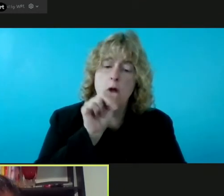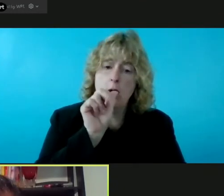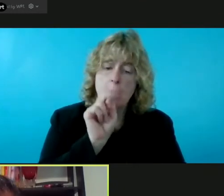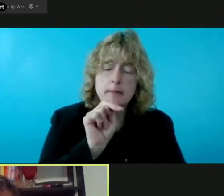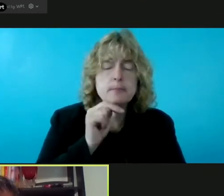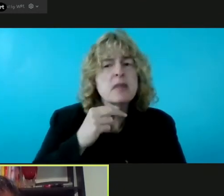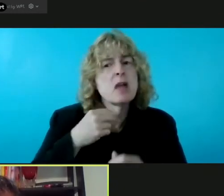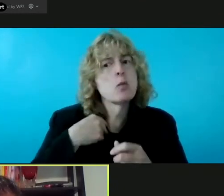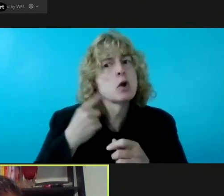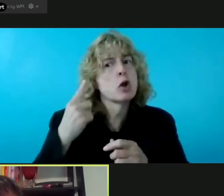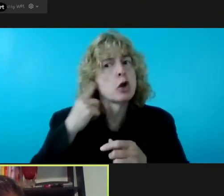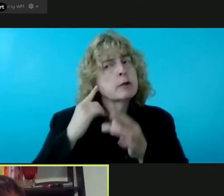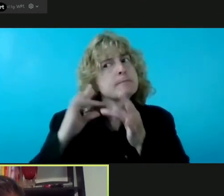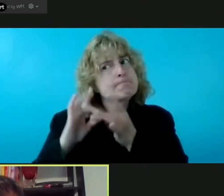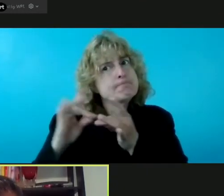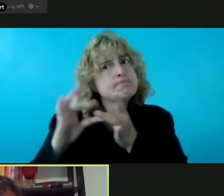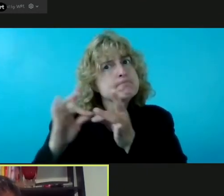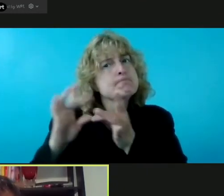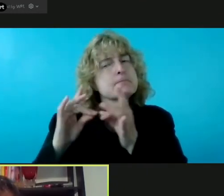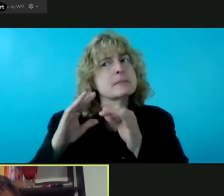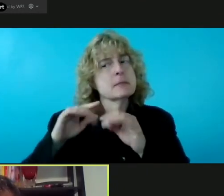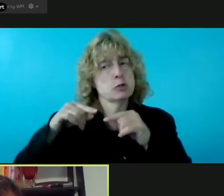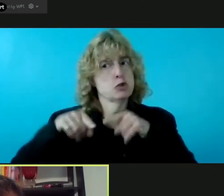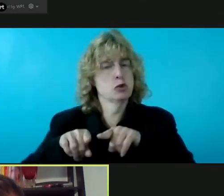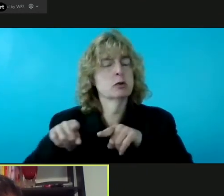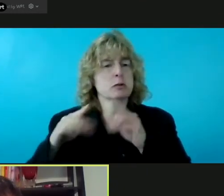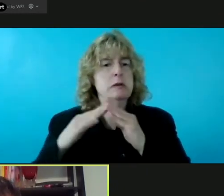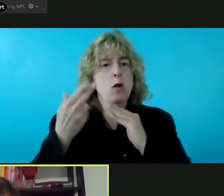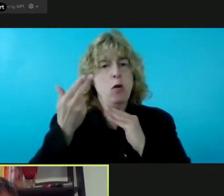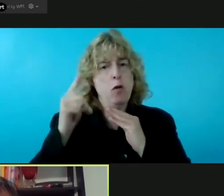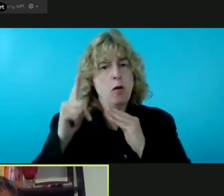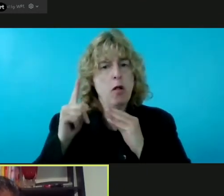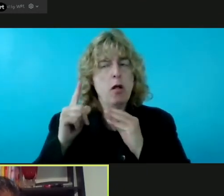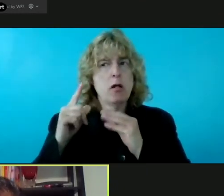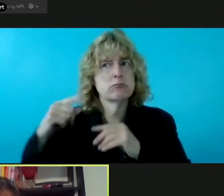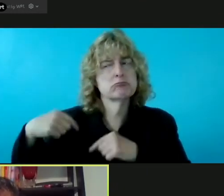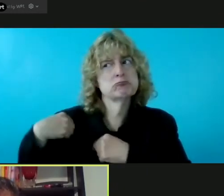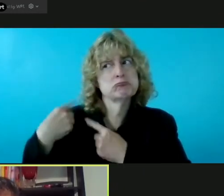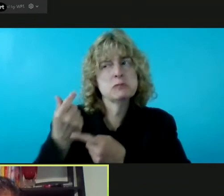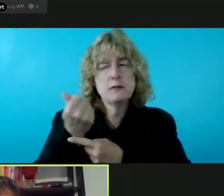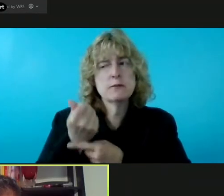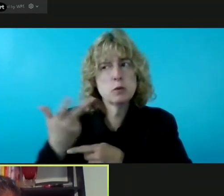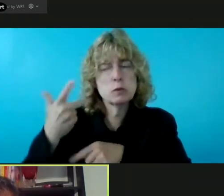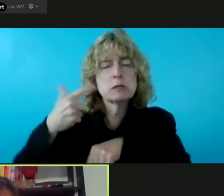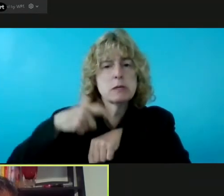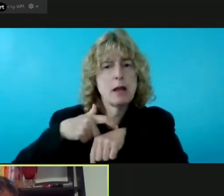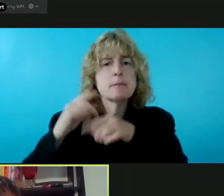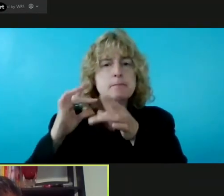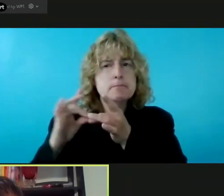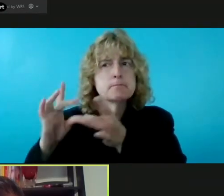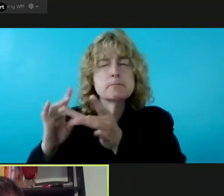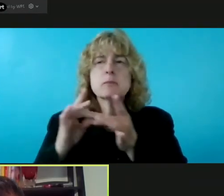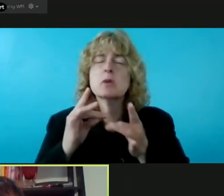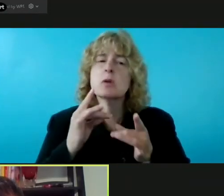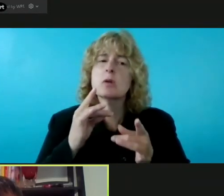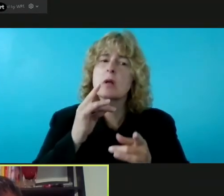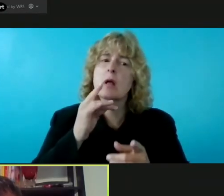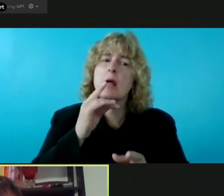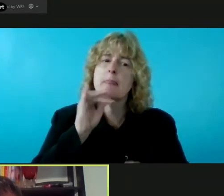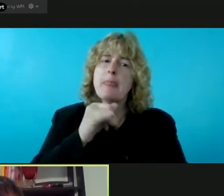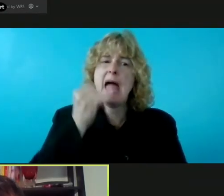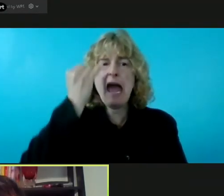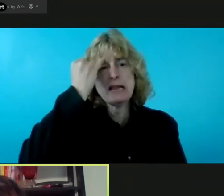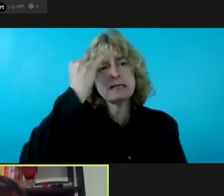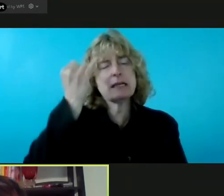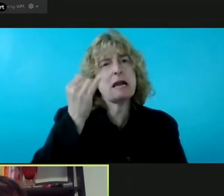few times, and I don't know that anyone's really truly explained it. So maybe you can, this idea of what does, in the context of vaccines, what